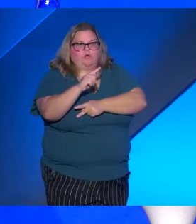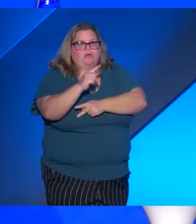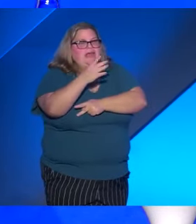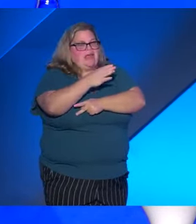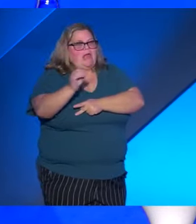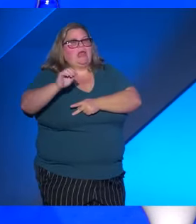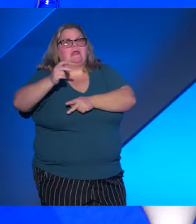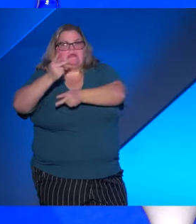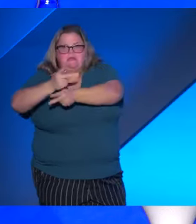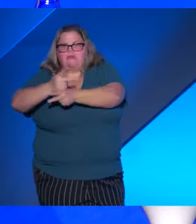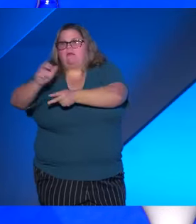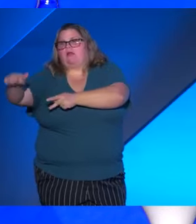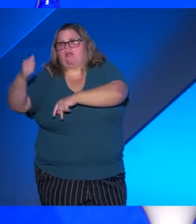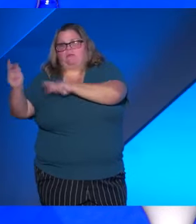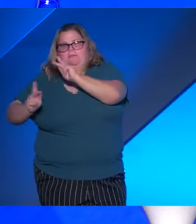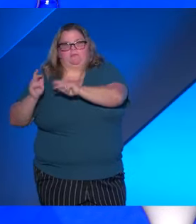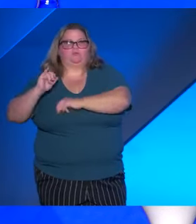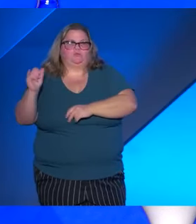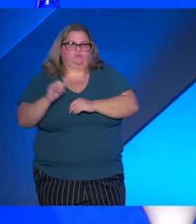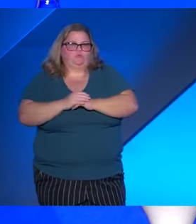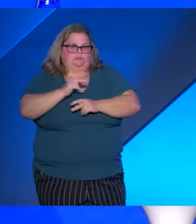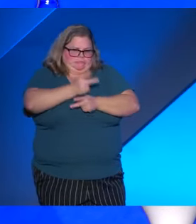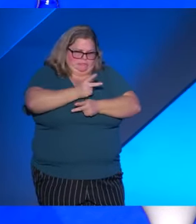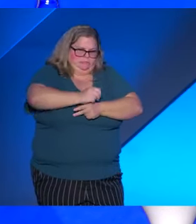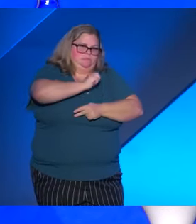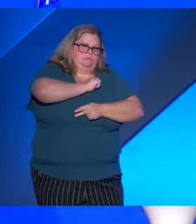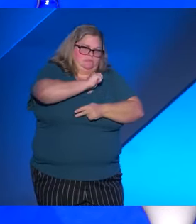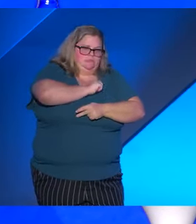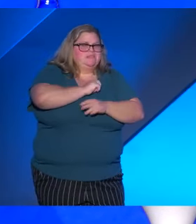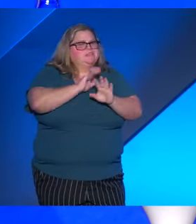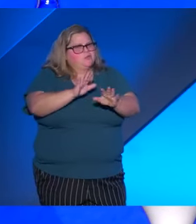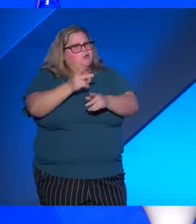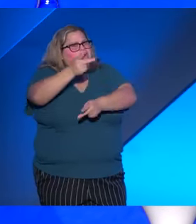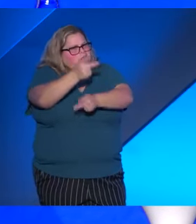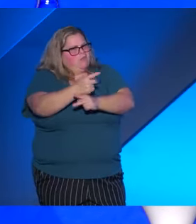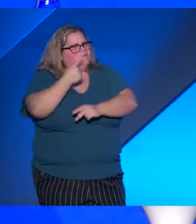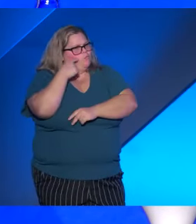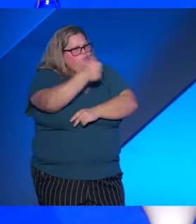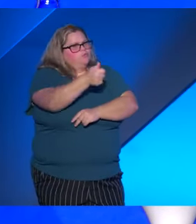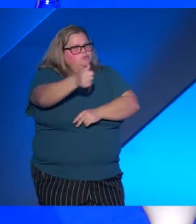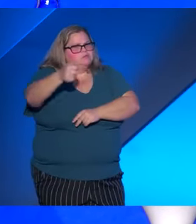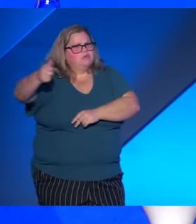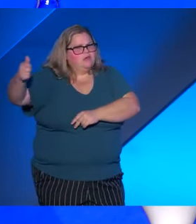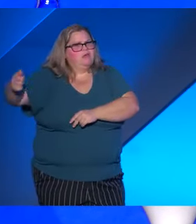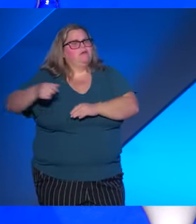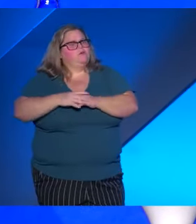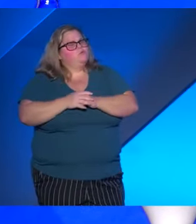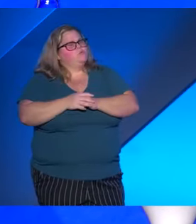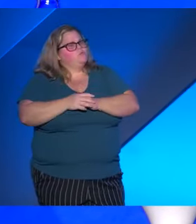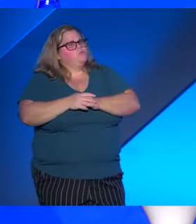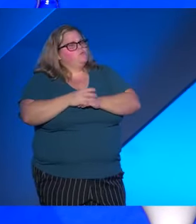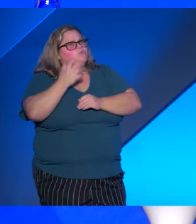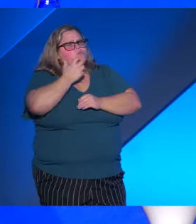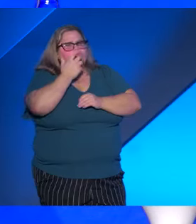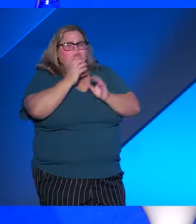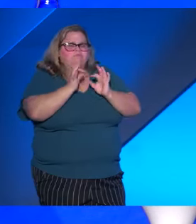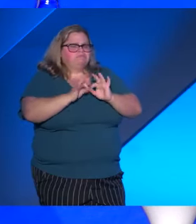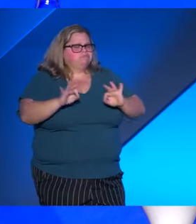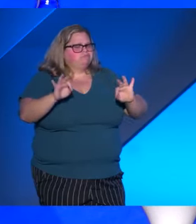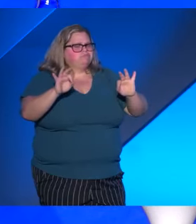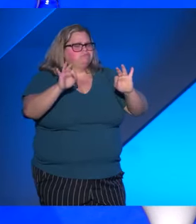to care for others. And so caring for yourself is absolutely